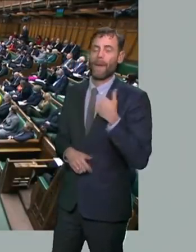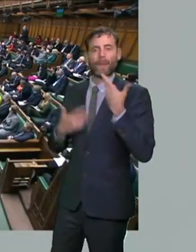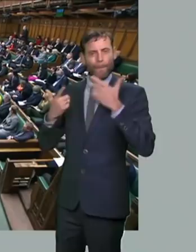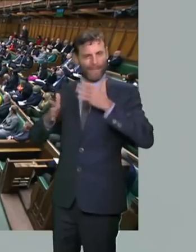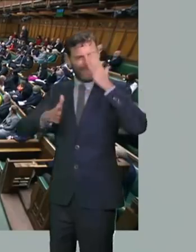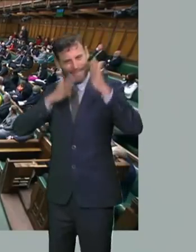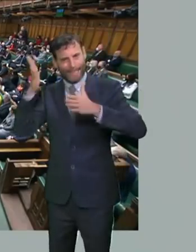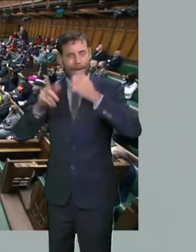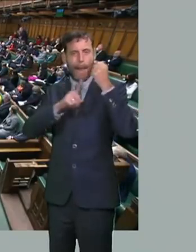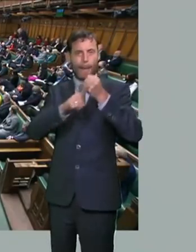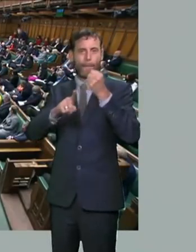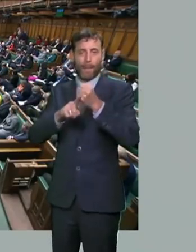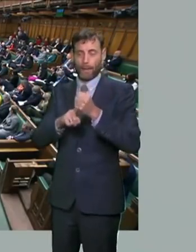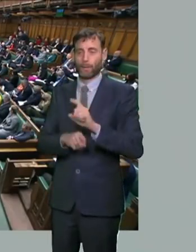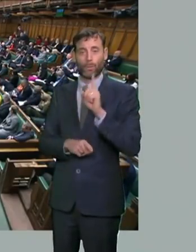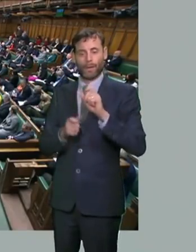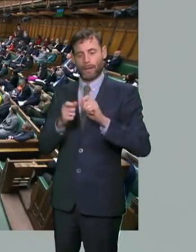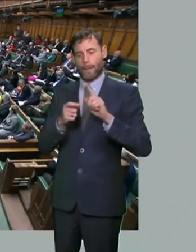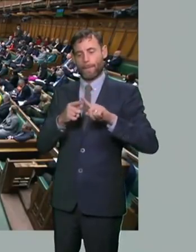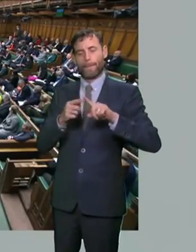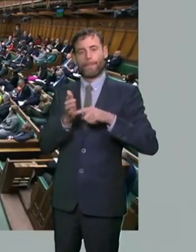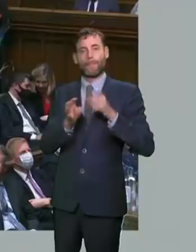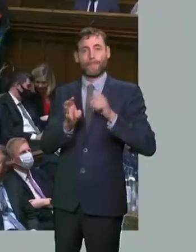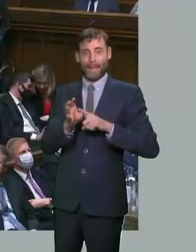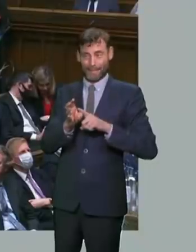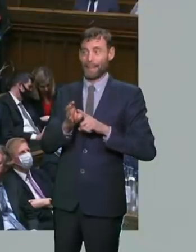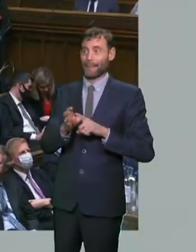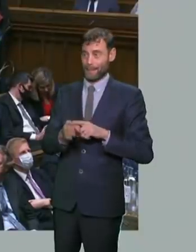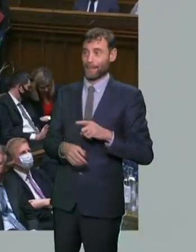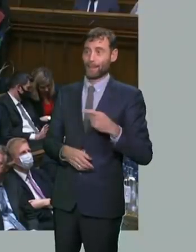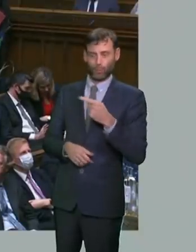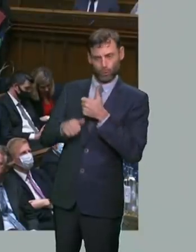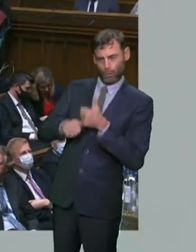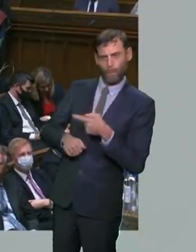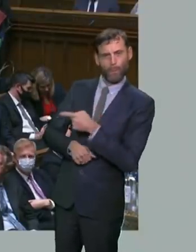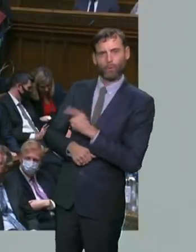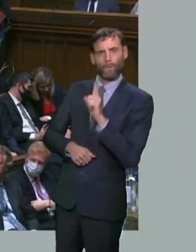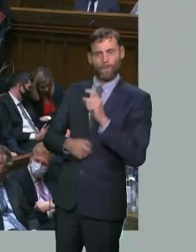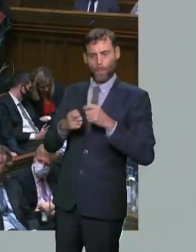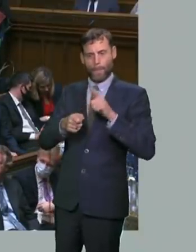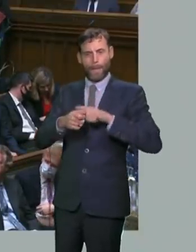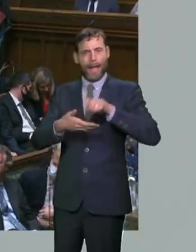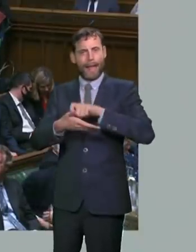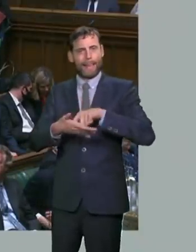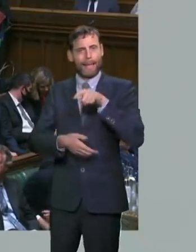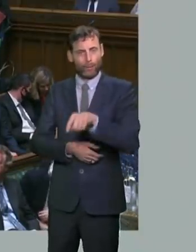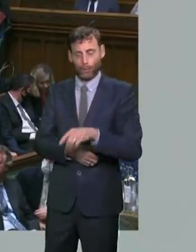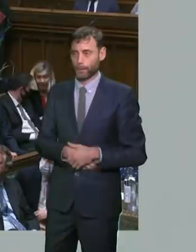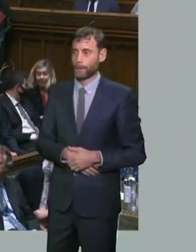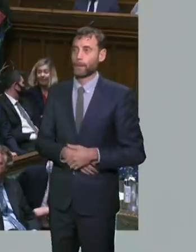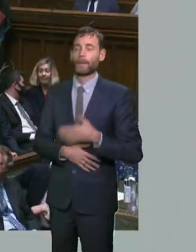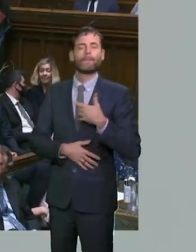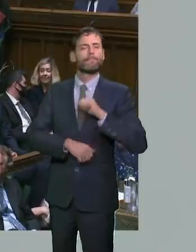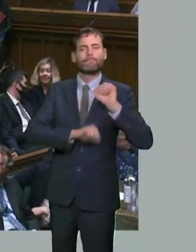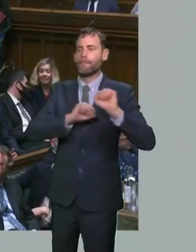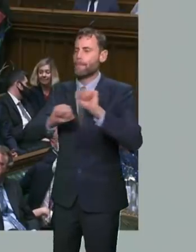with our excellent candidate in Bexley, Louis French, for the by-election. And responses on the doorstep